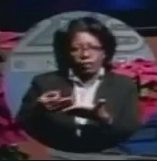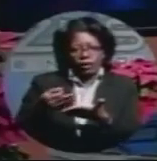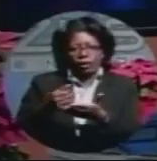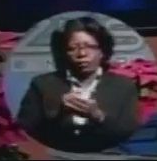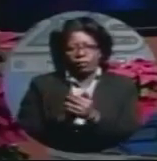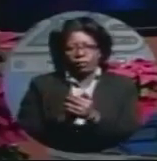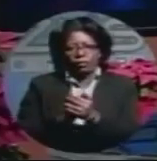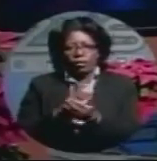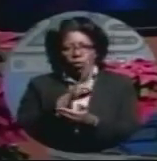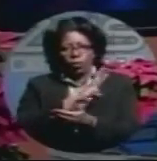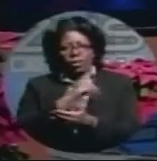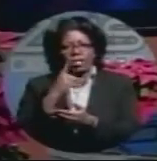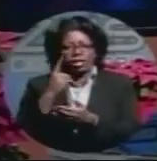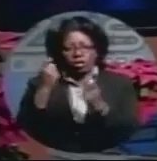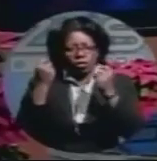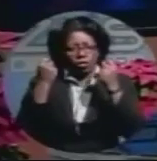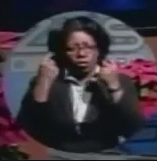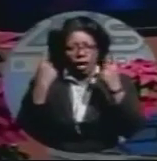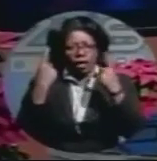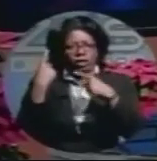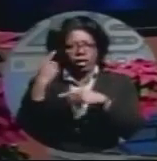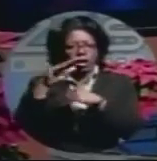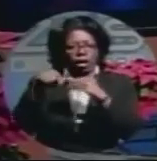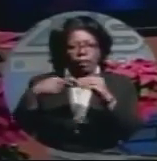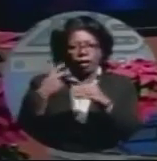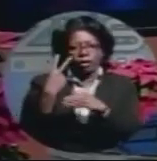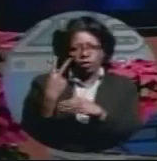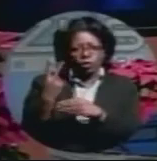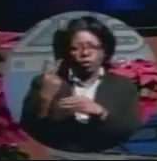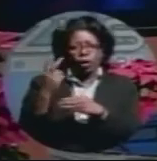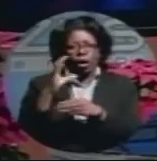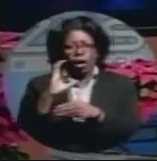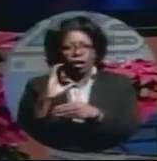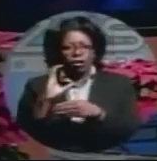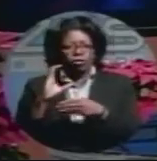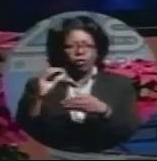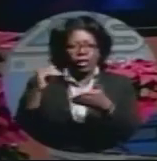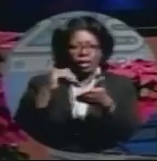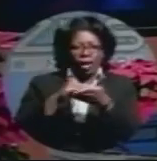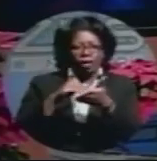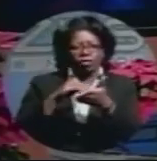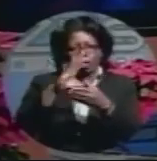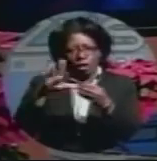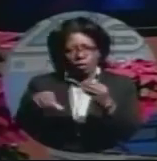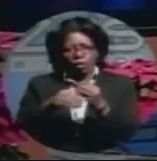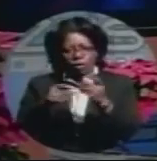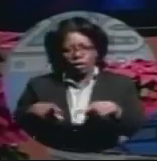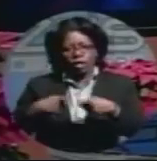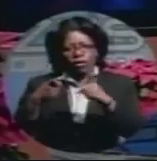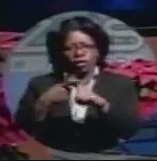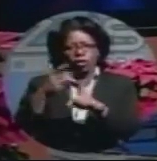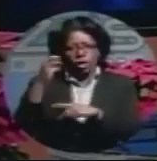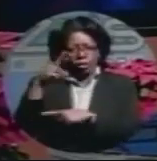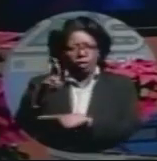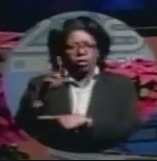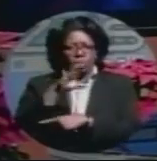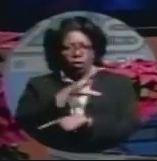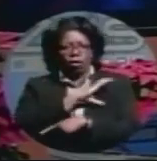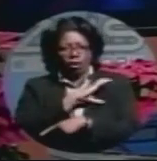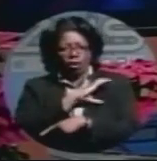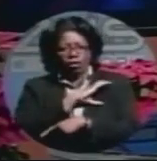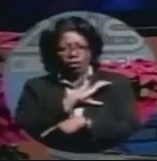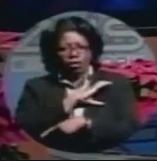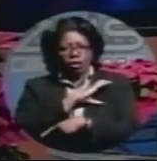Now, Wilson says she too was surprised to hear about the nearly $200,000 in bonuses awarded to Mr. Cargill. Wilson,